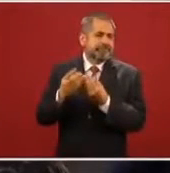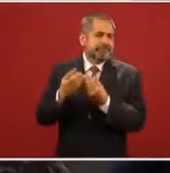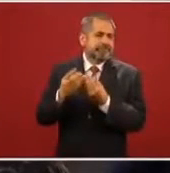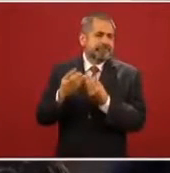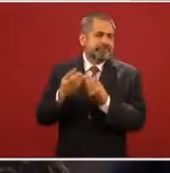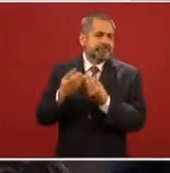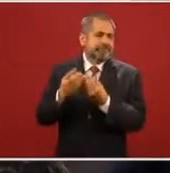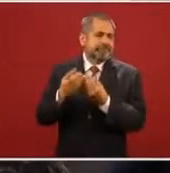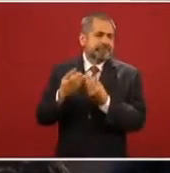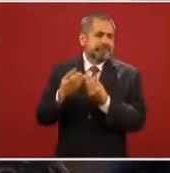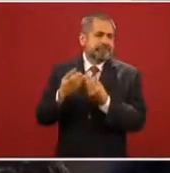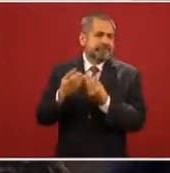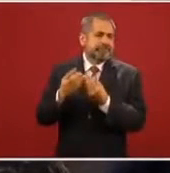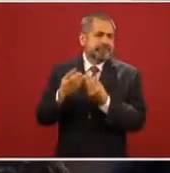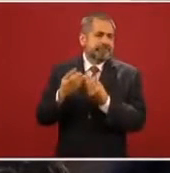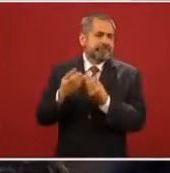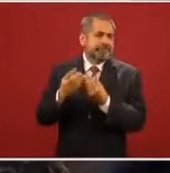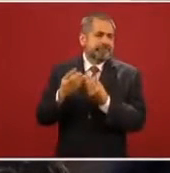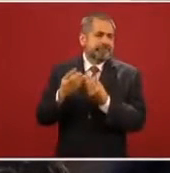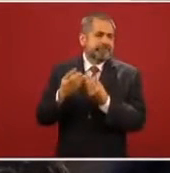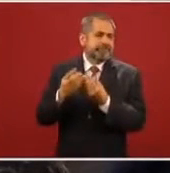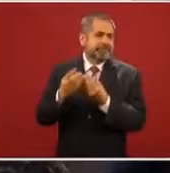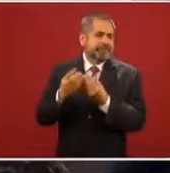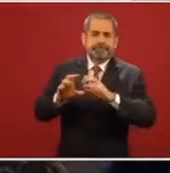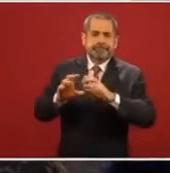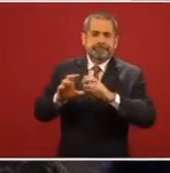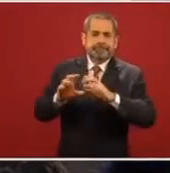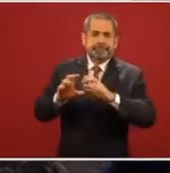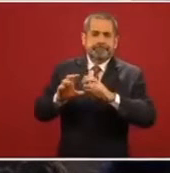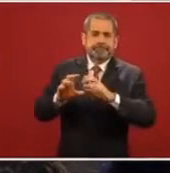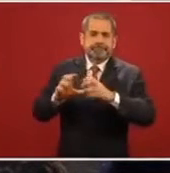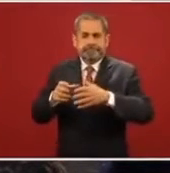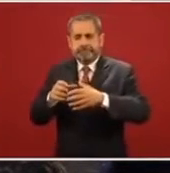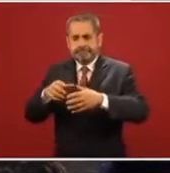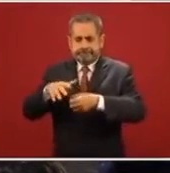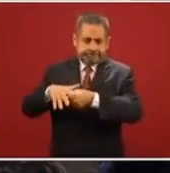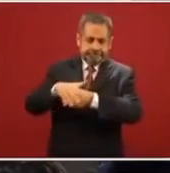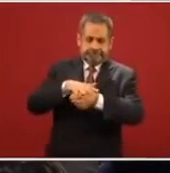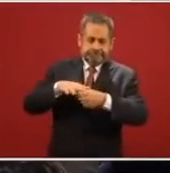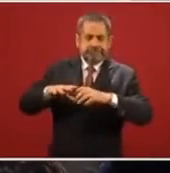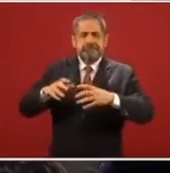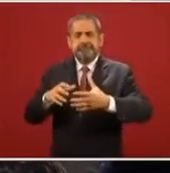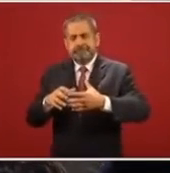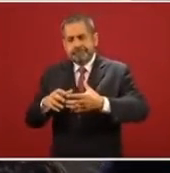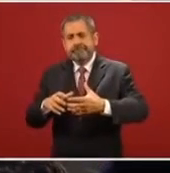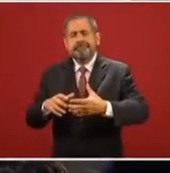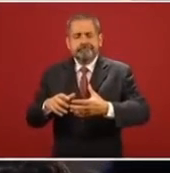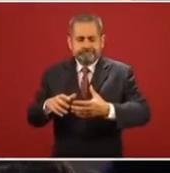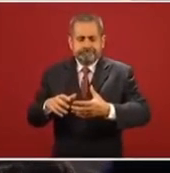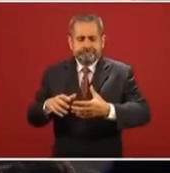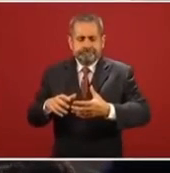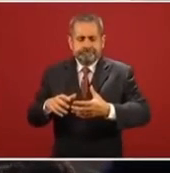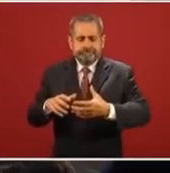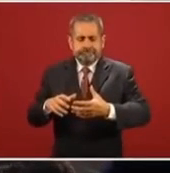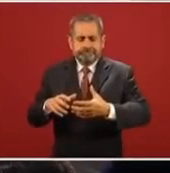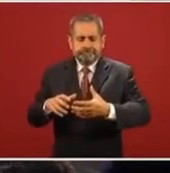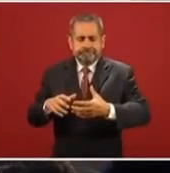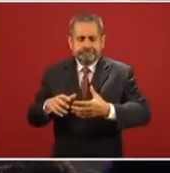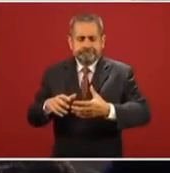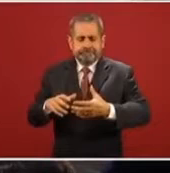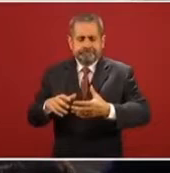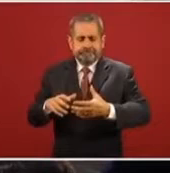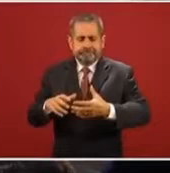on the over or excessive demand que representa el volumen más grande de pacientes. that